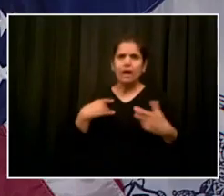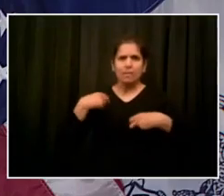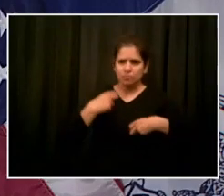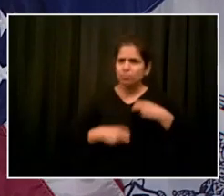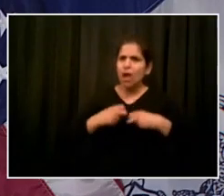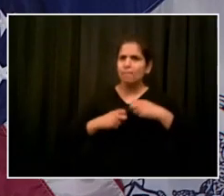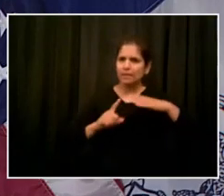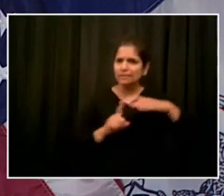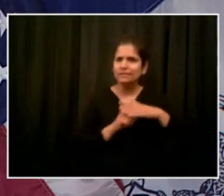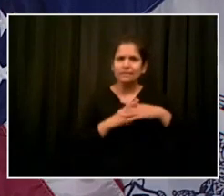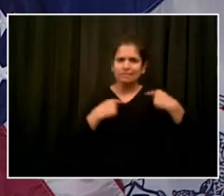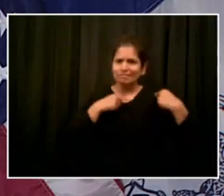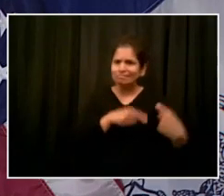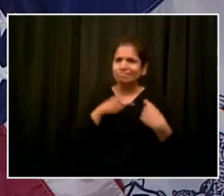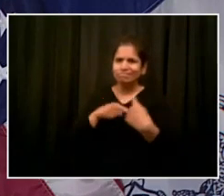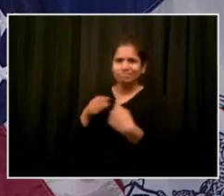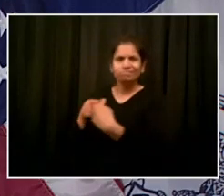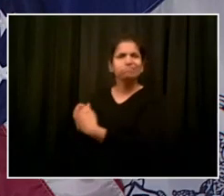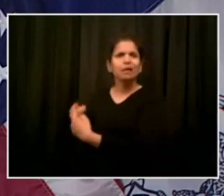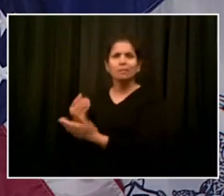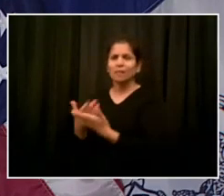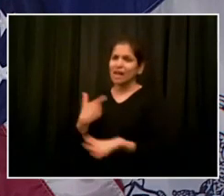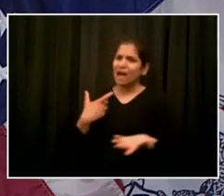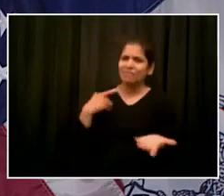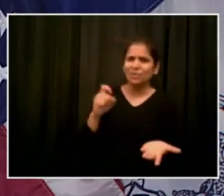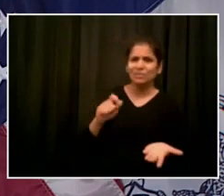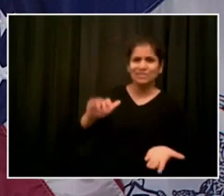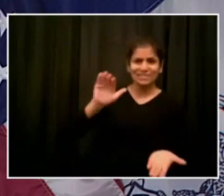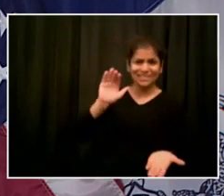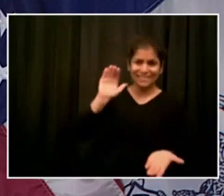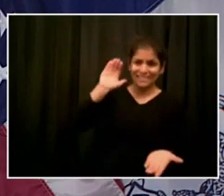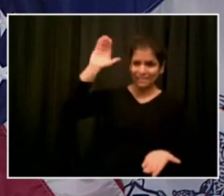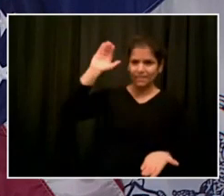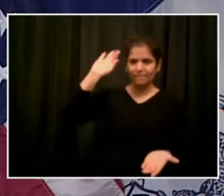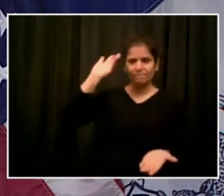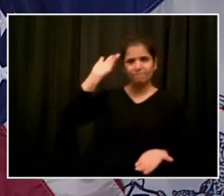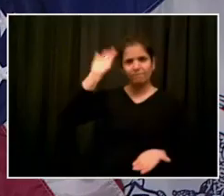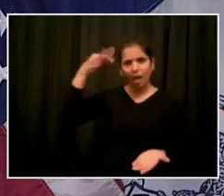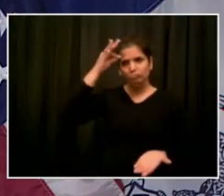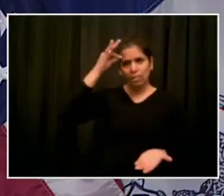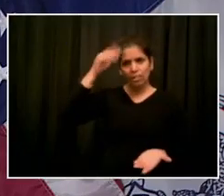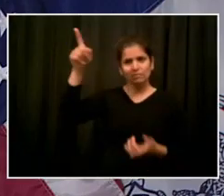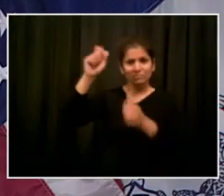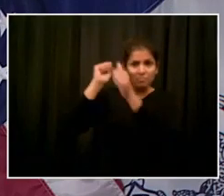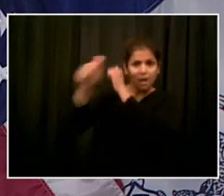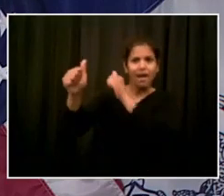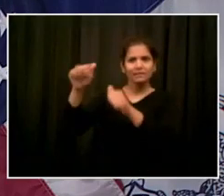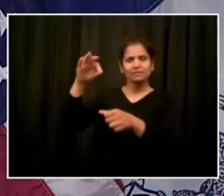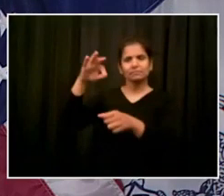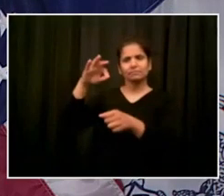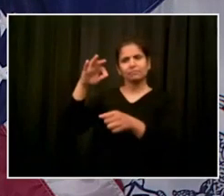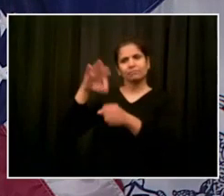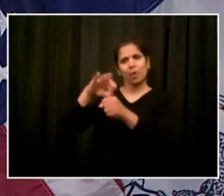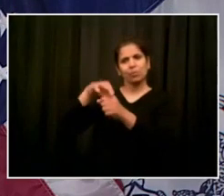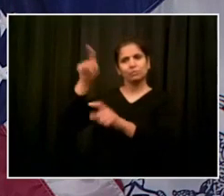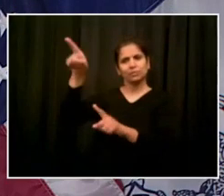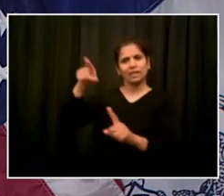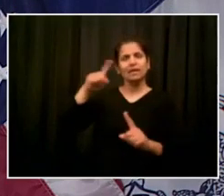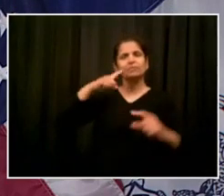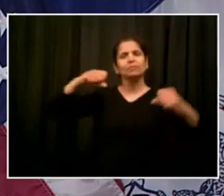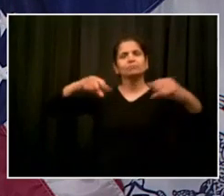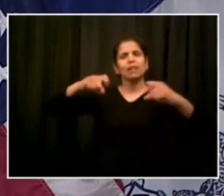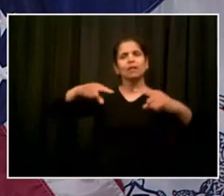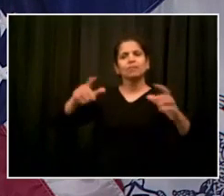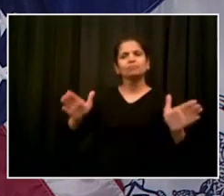We don't have either right now. And if those things don't come, then we're talking about massive budget cuts. And clearly, every